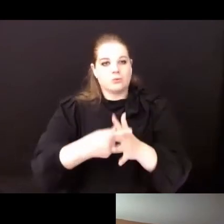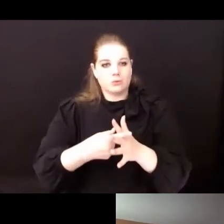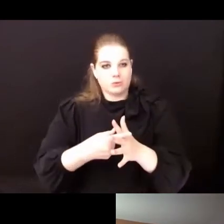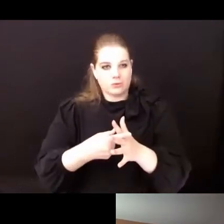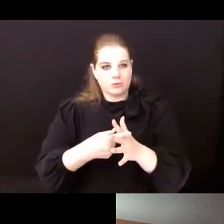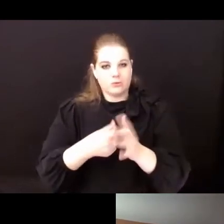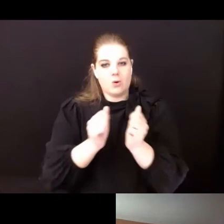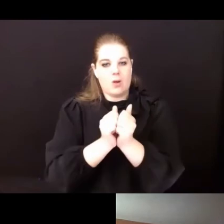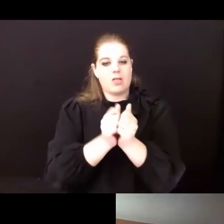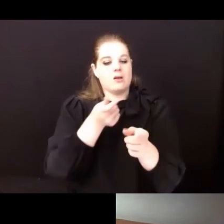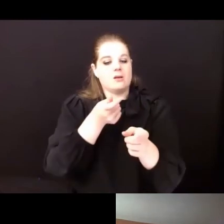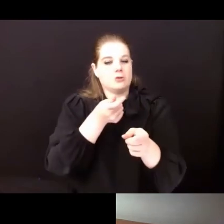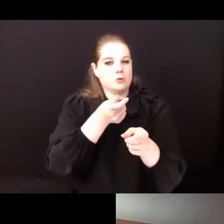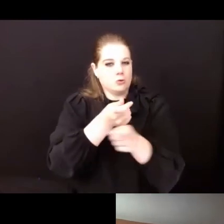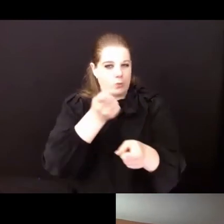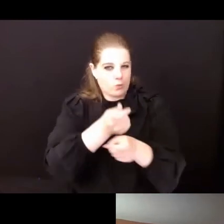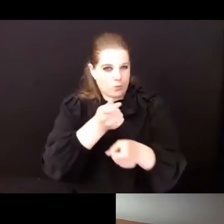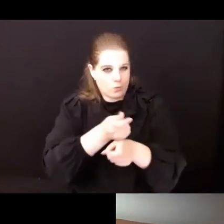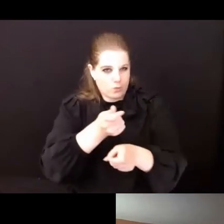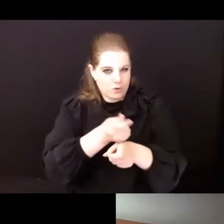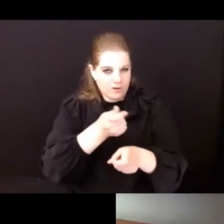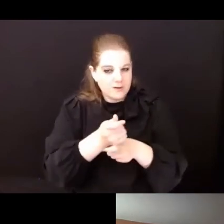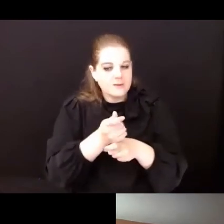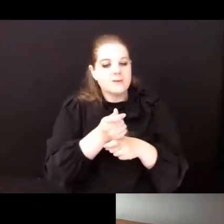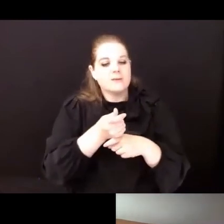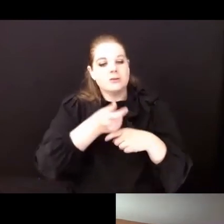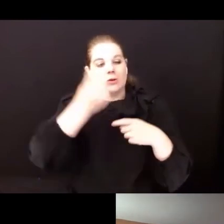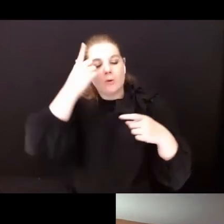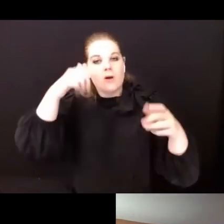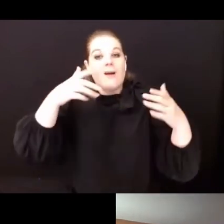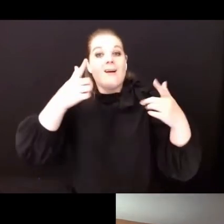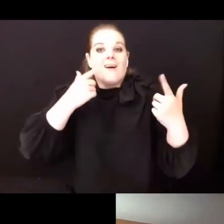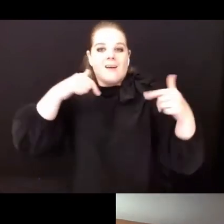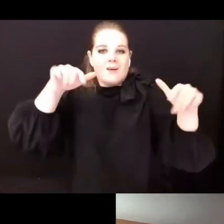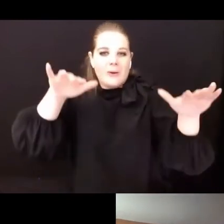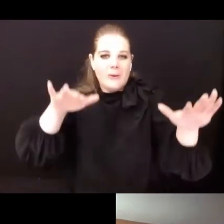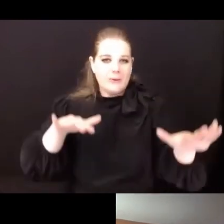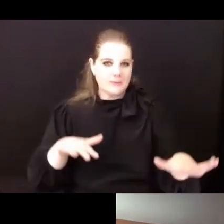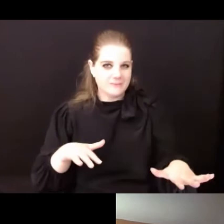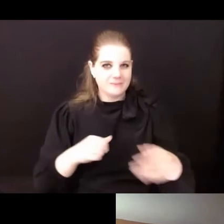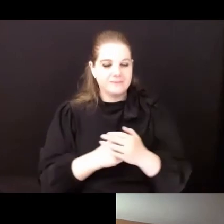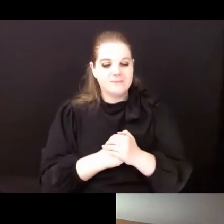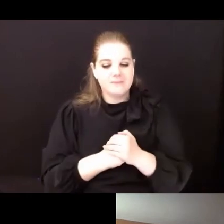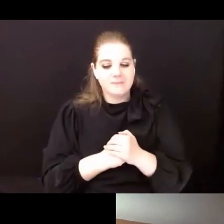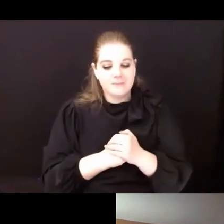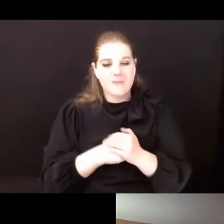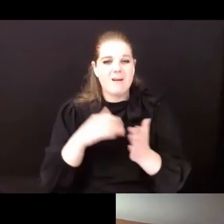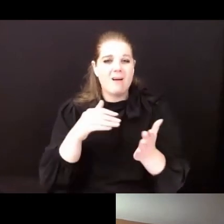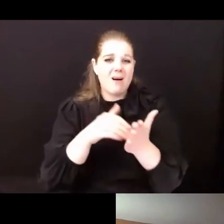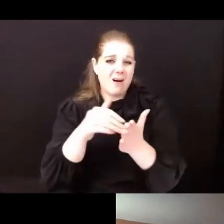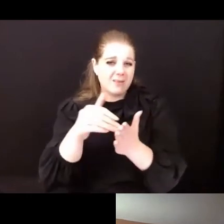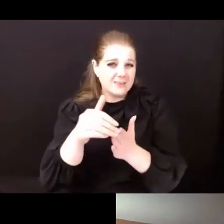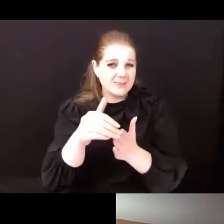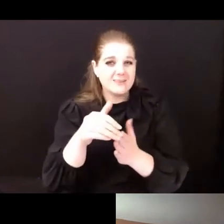joke to get them laughing, because I often find if